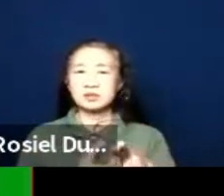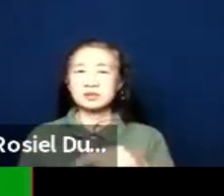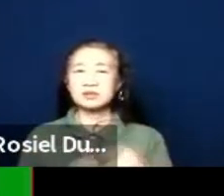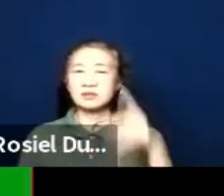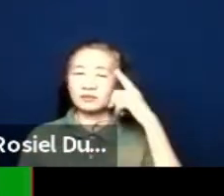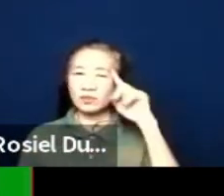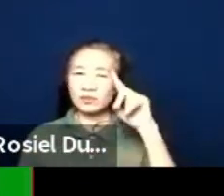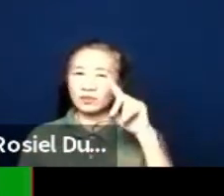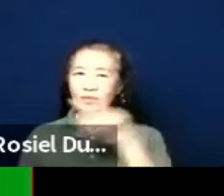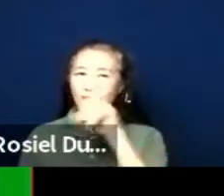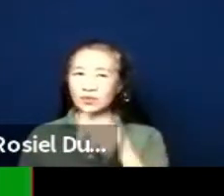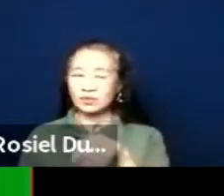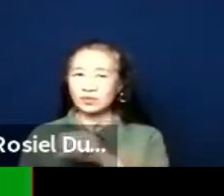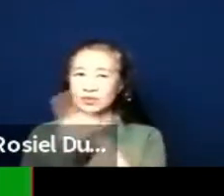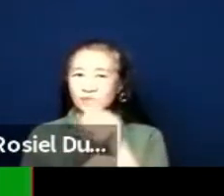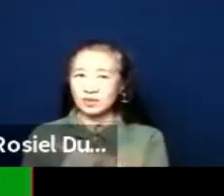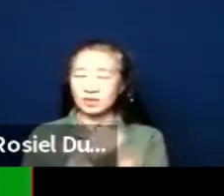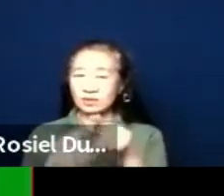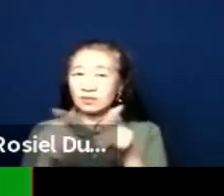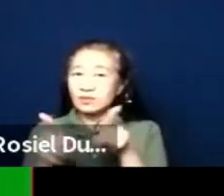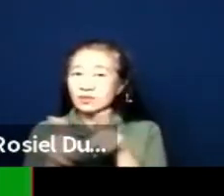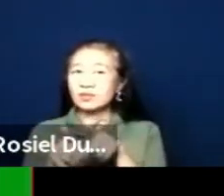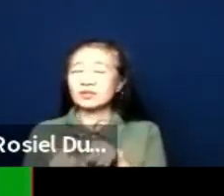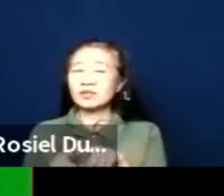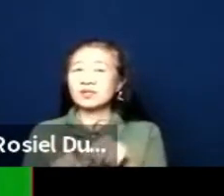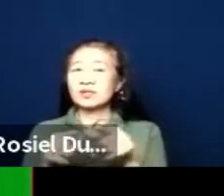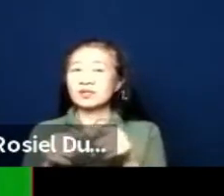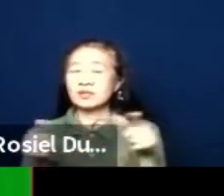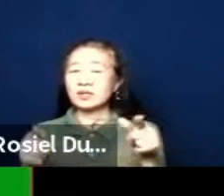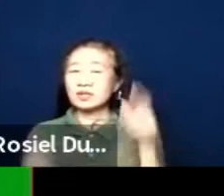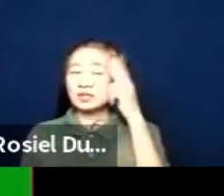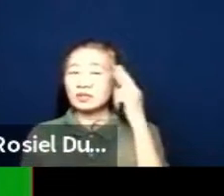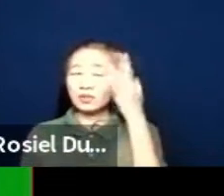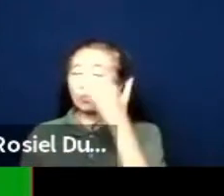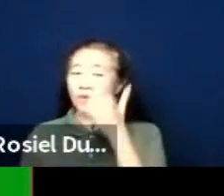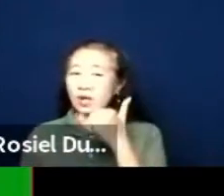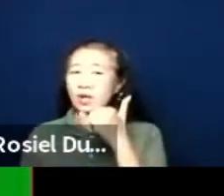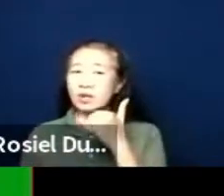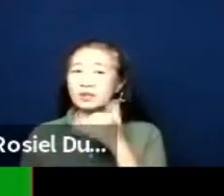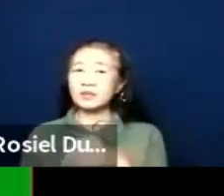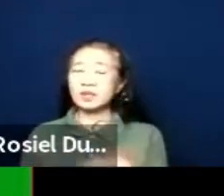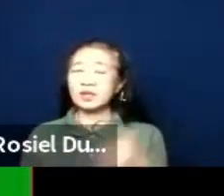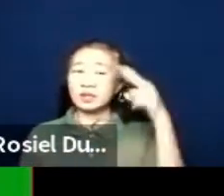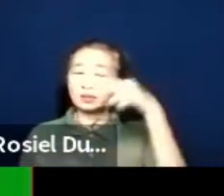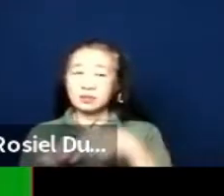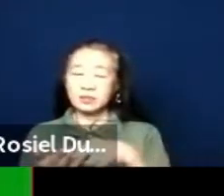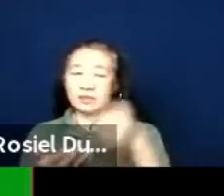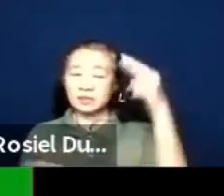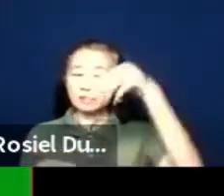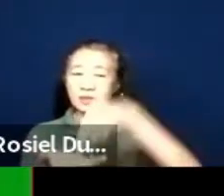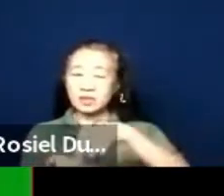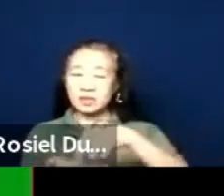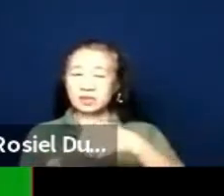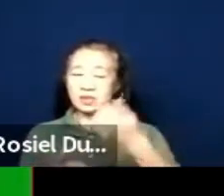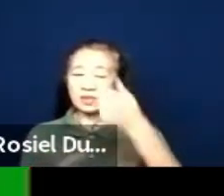Consulting. And of course, a great reason why a gloomy history may repeat itself